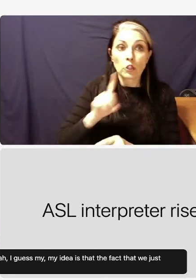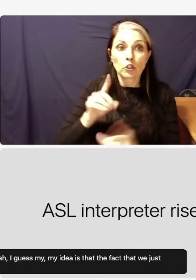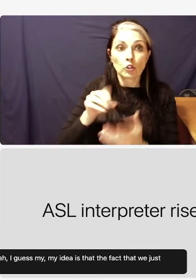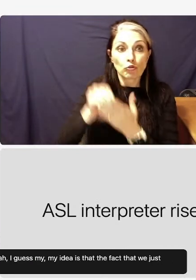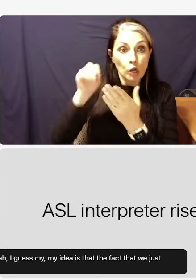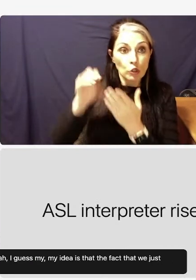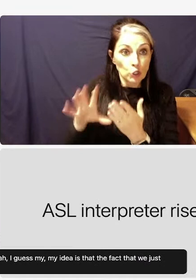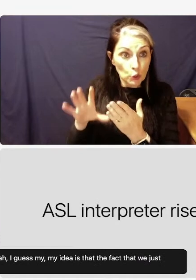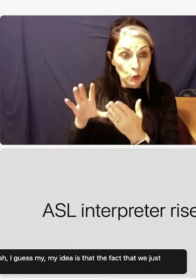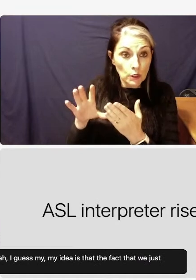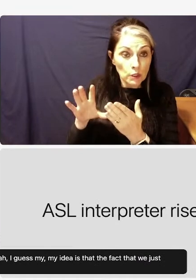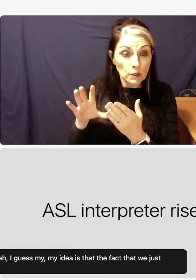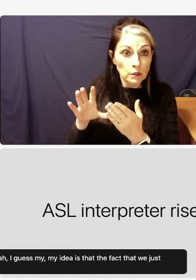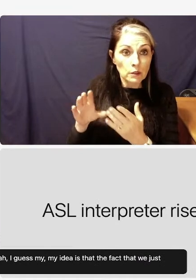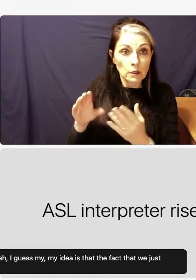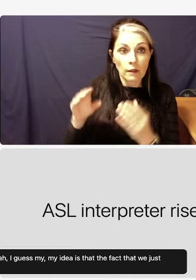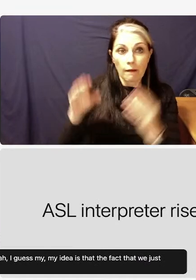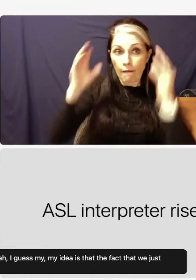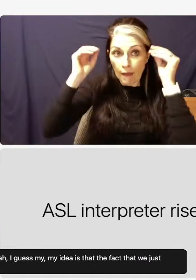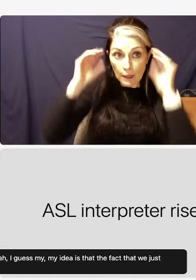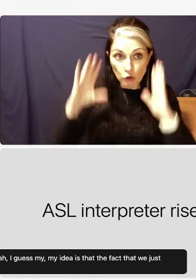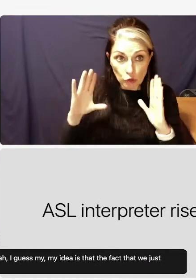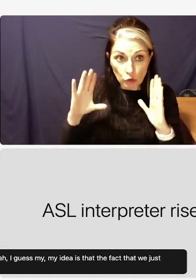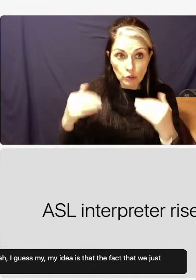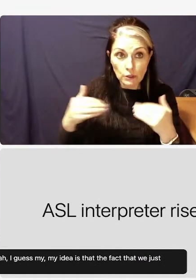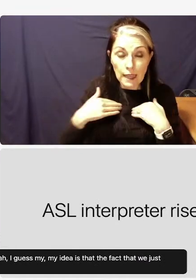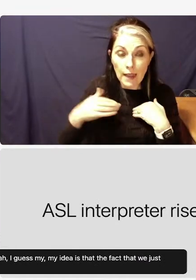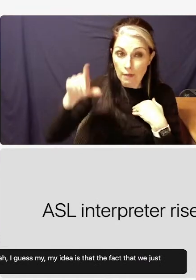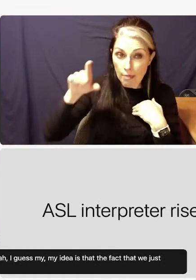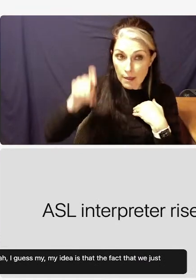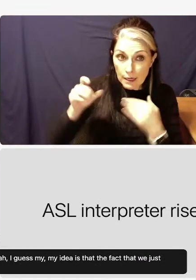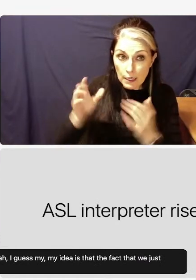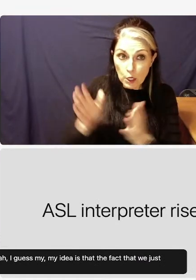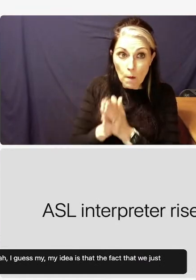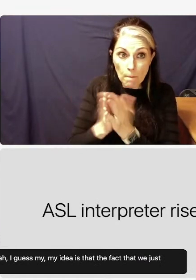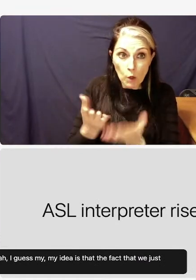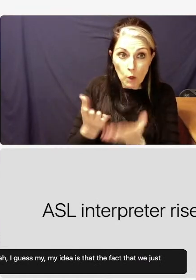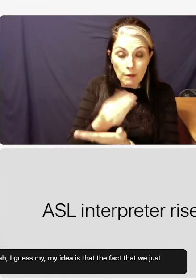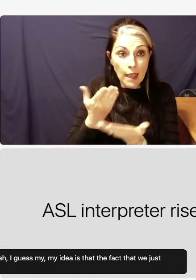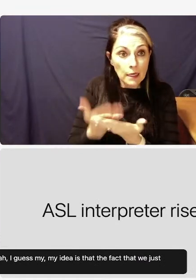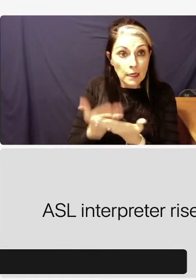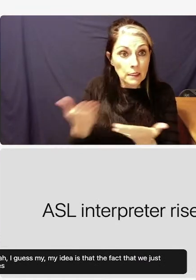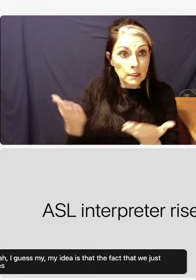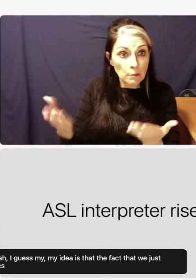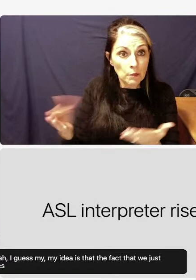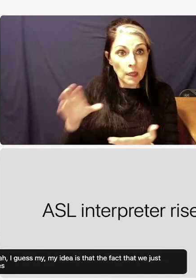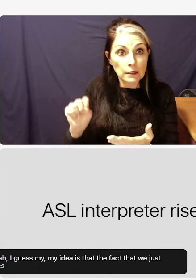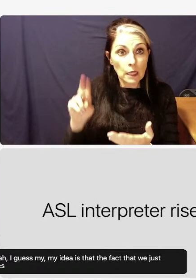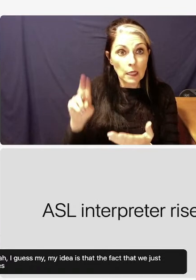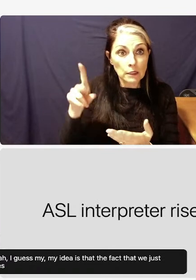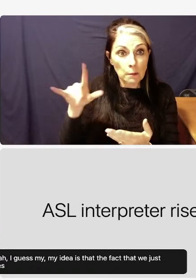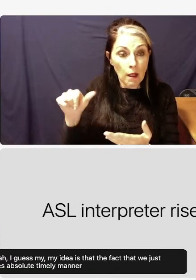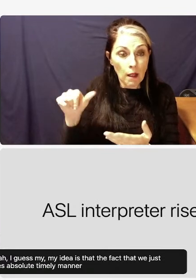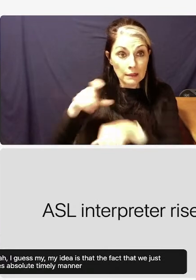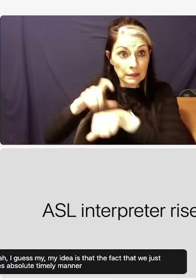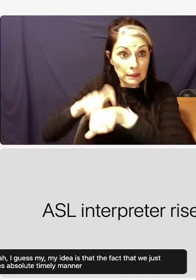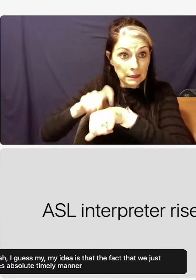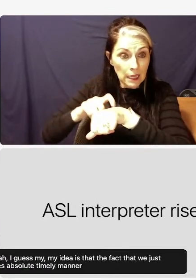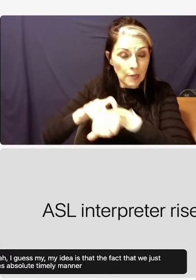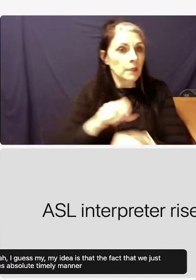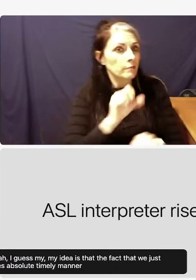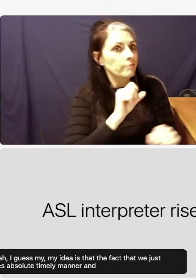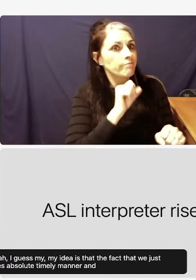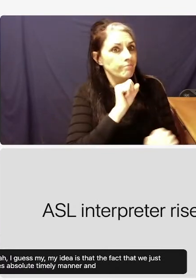students our instructors get the needed books and supplies absolutely timely manner and